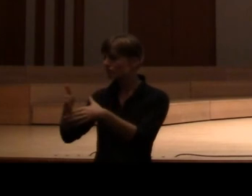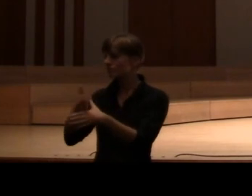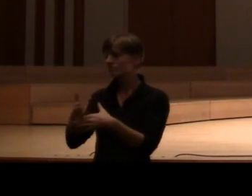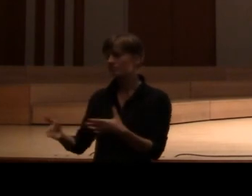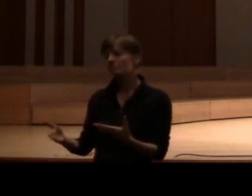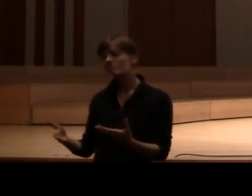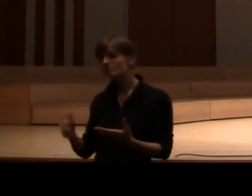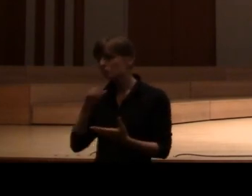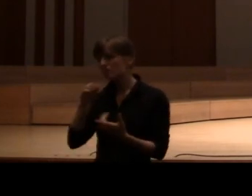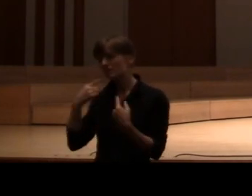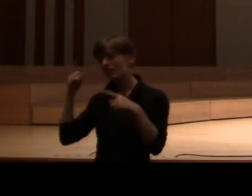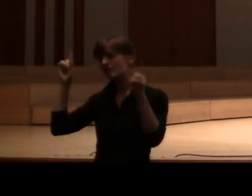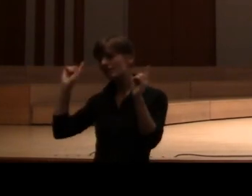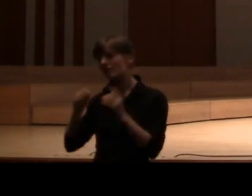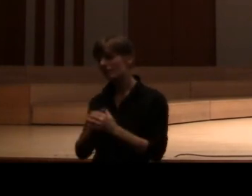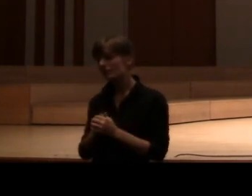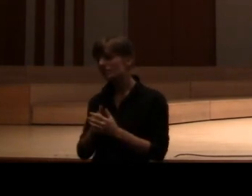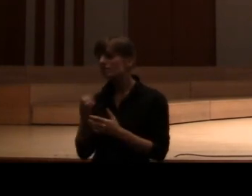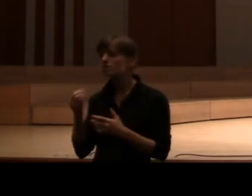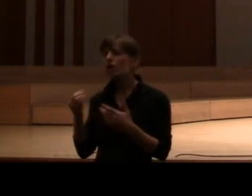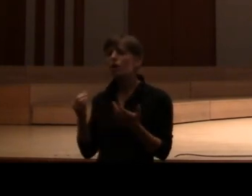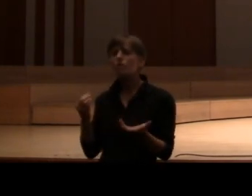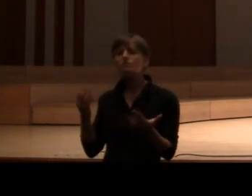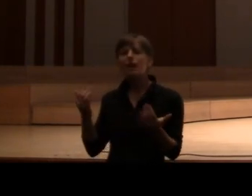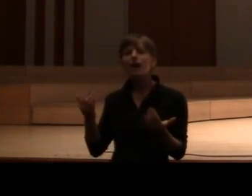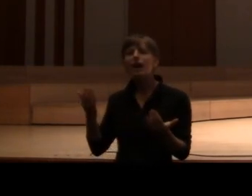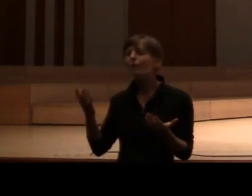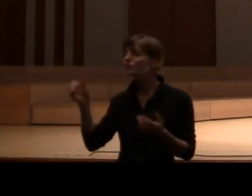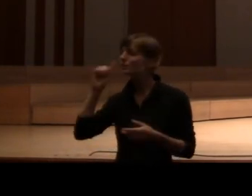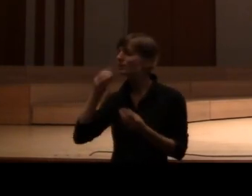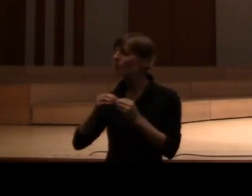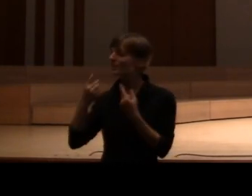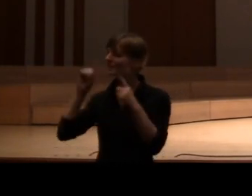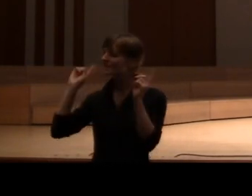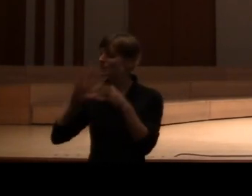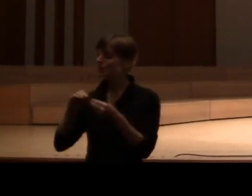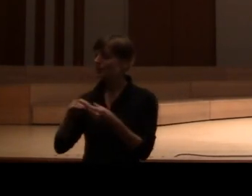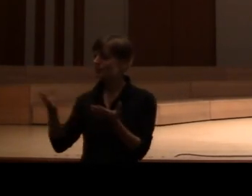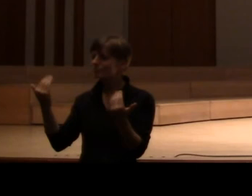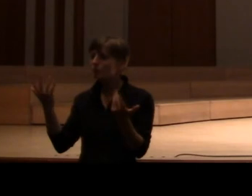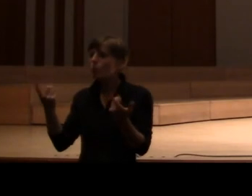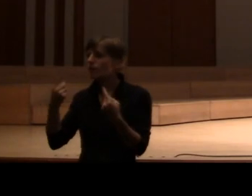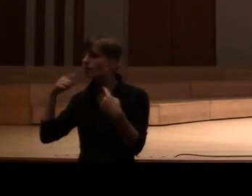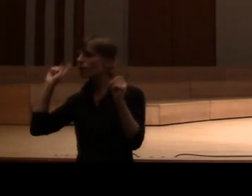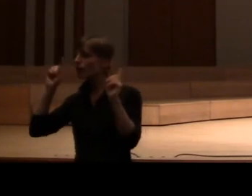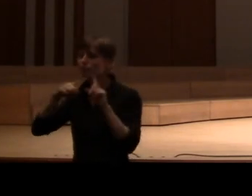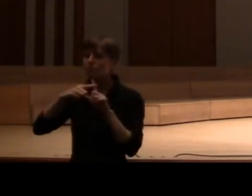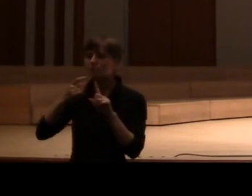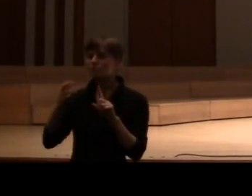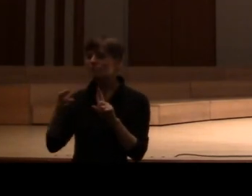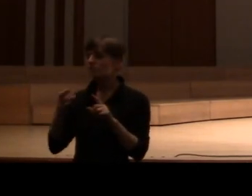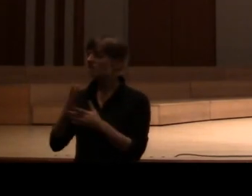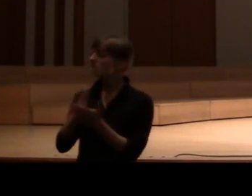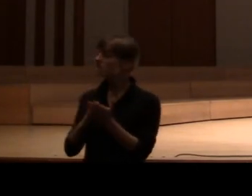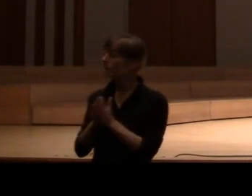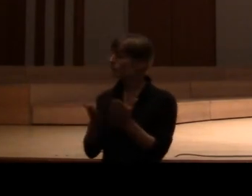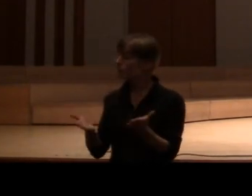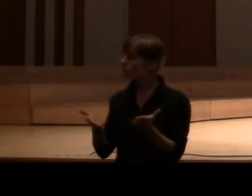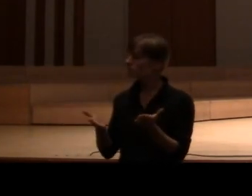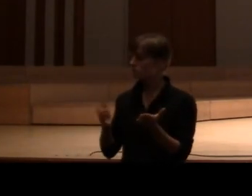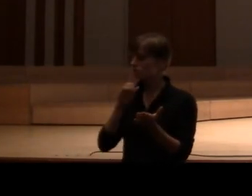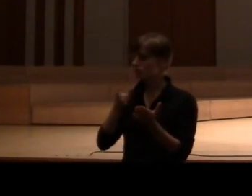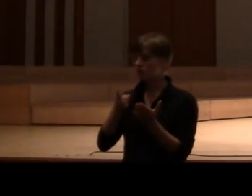effective. So I would love to hear some more success stories from all of you. What are some things that have worked? What are some books that your students have really loved to